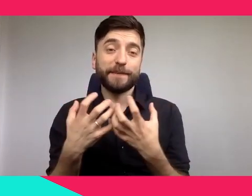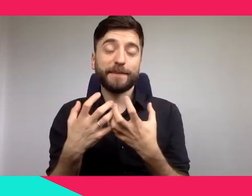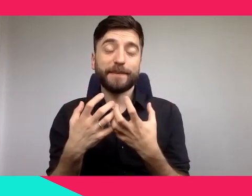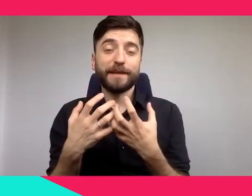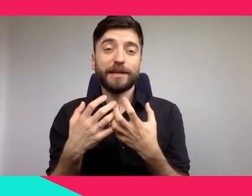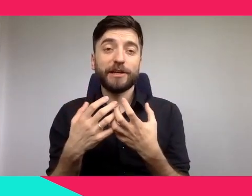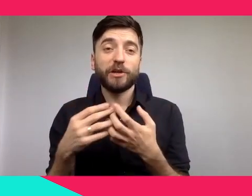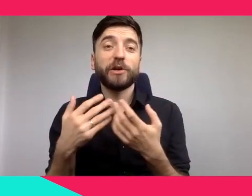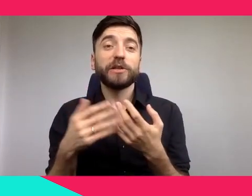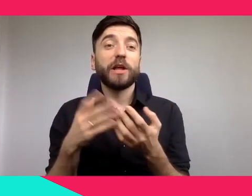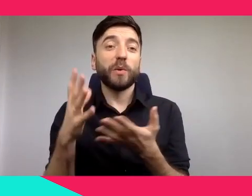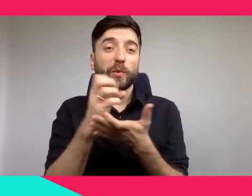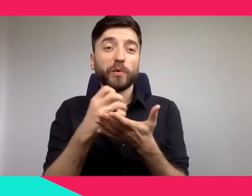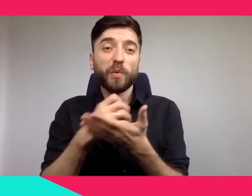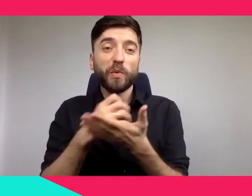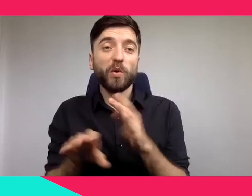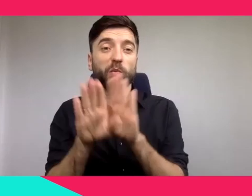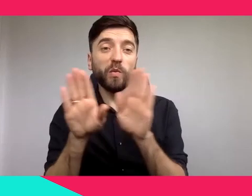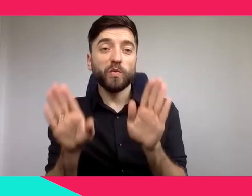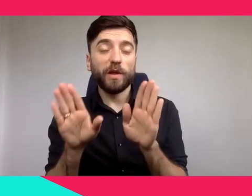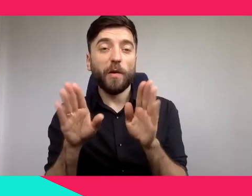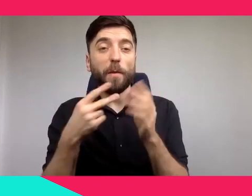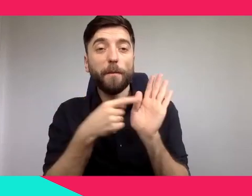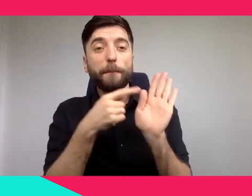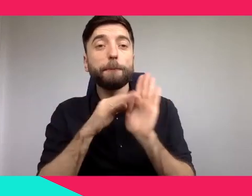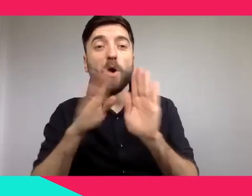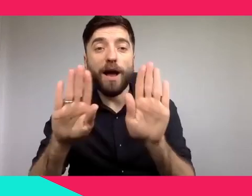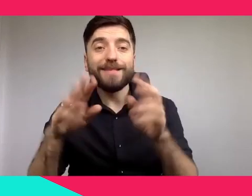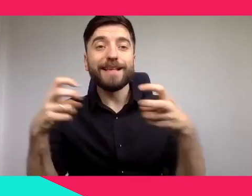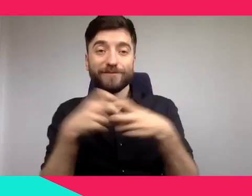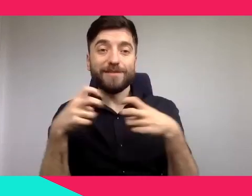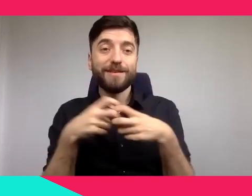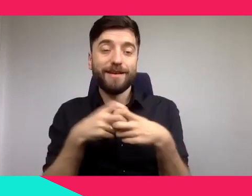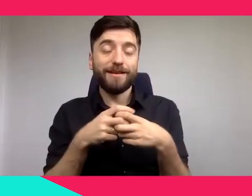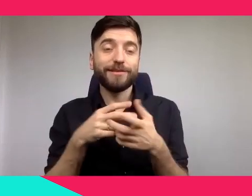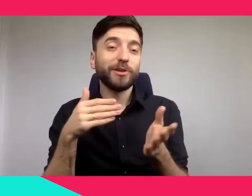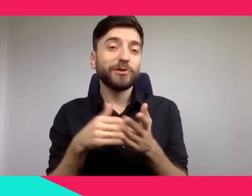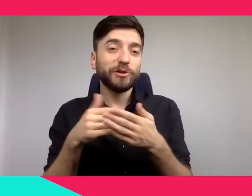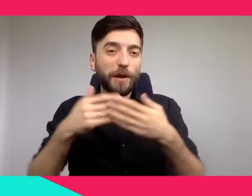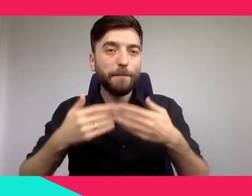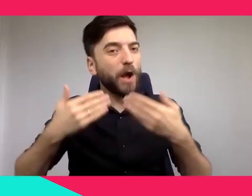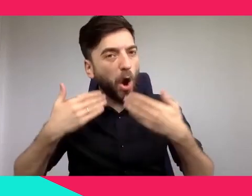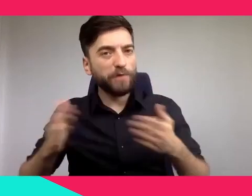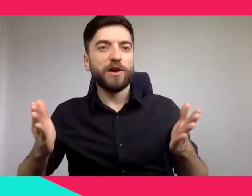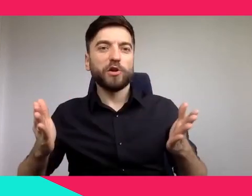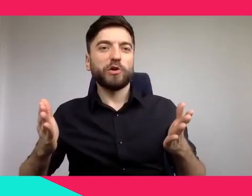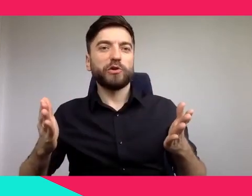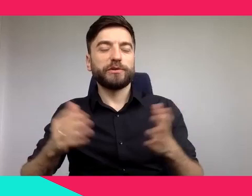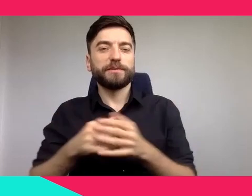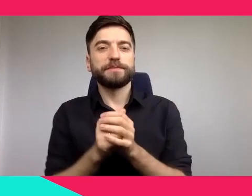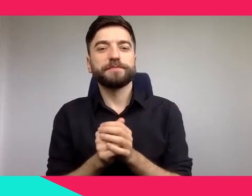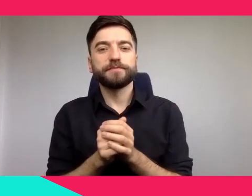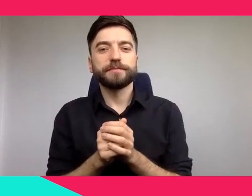no blocking, no banning or whatever. So we started collaborating with Europeana, with Wikipedia, with